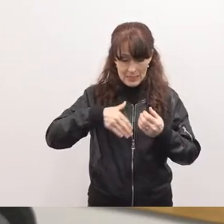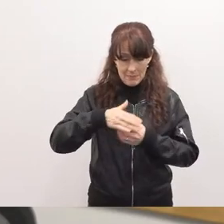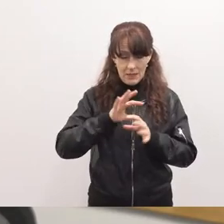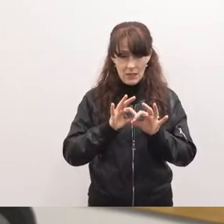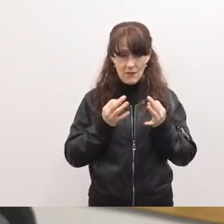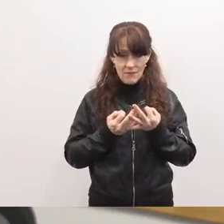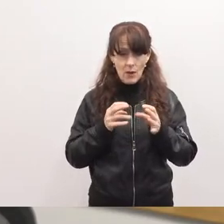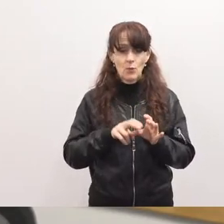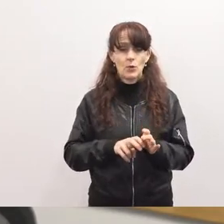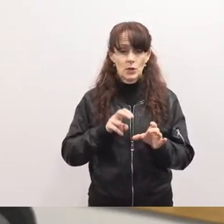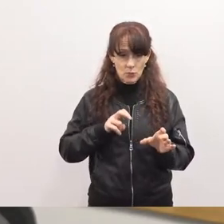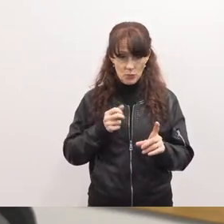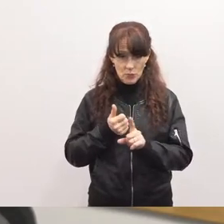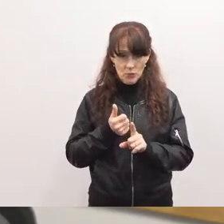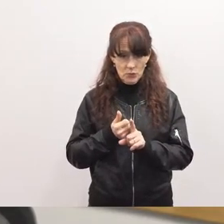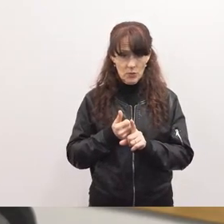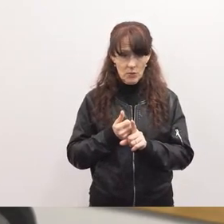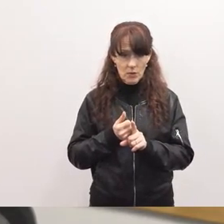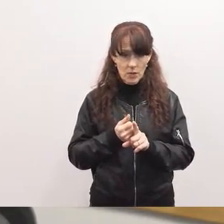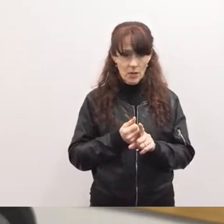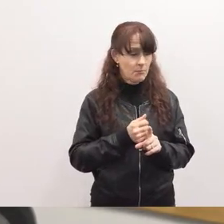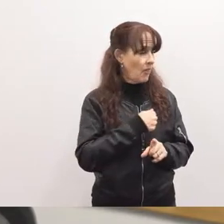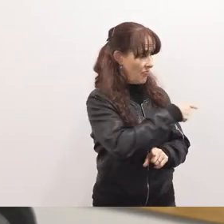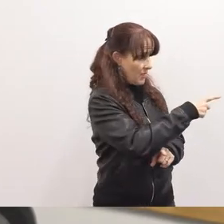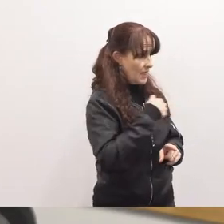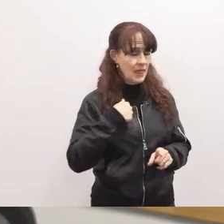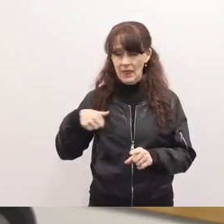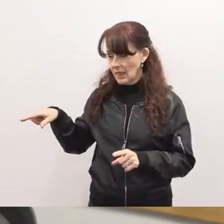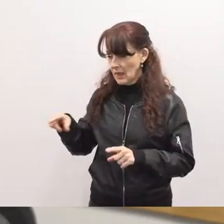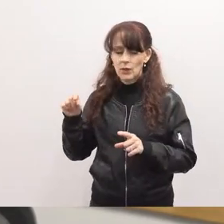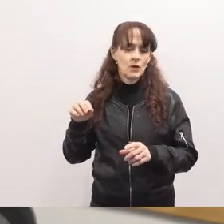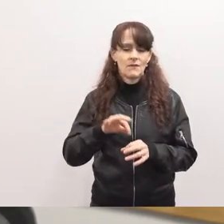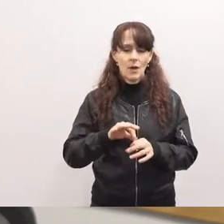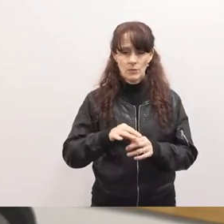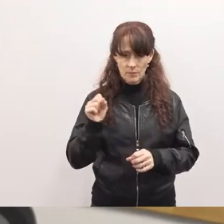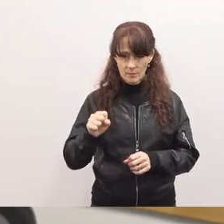to recuse yourself, but the rest of the board could vote.